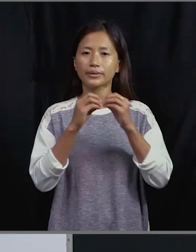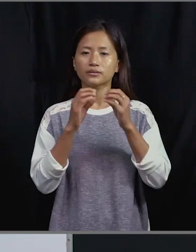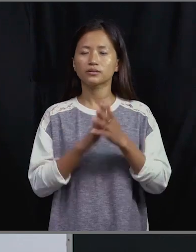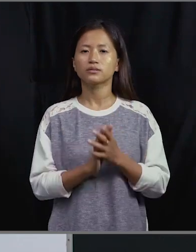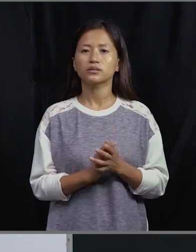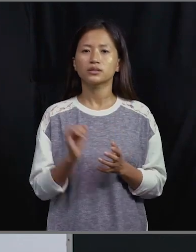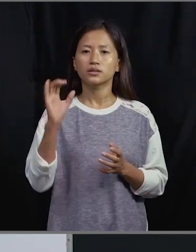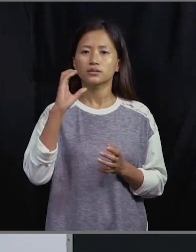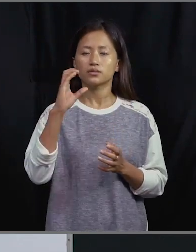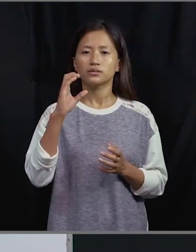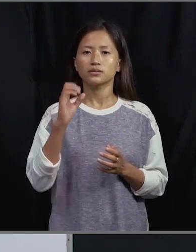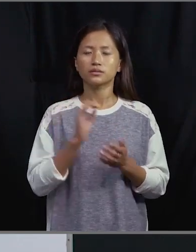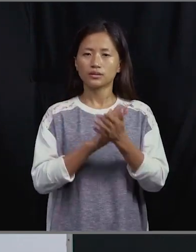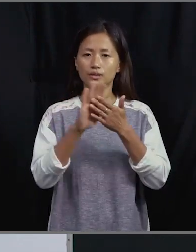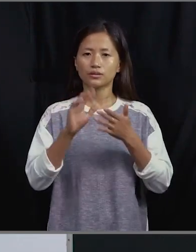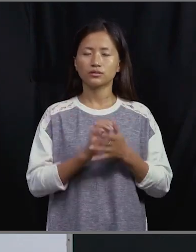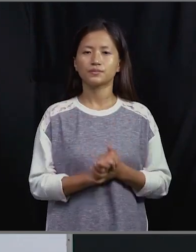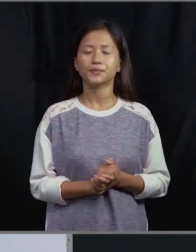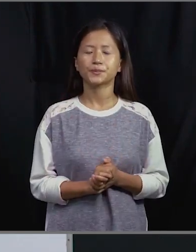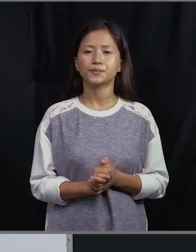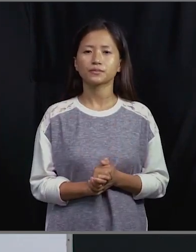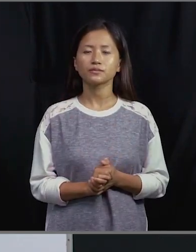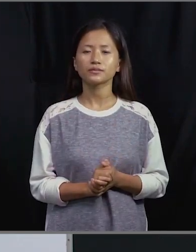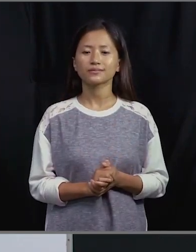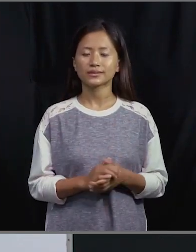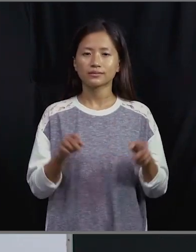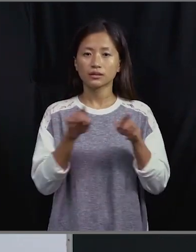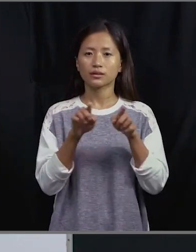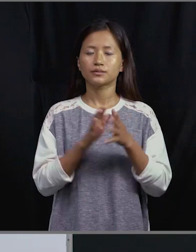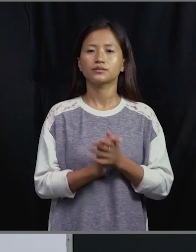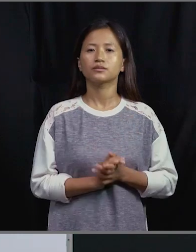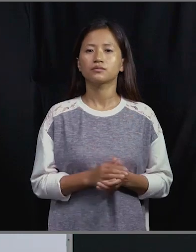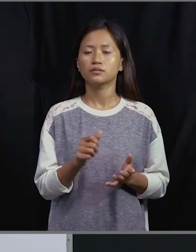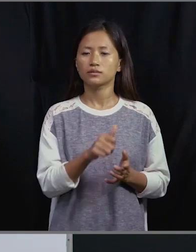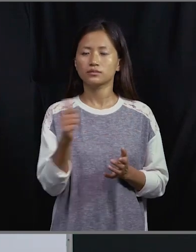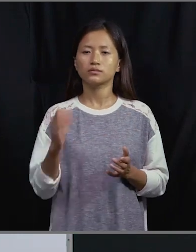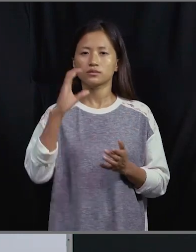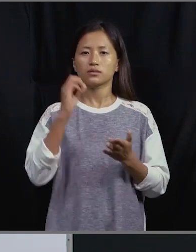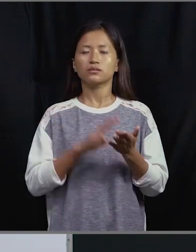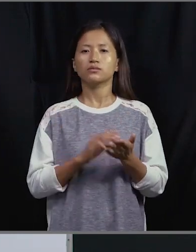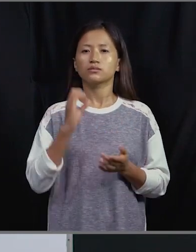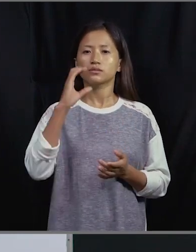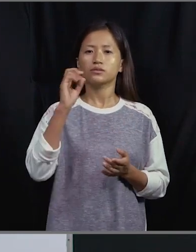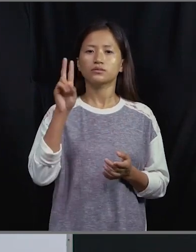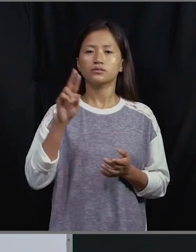be CH. Likewise, if we have another compound,